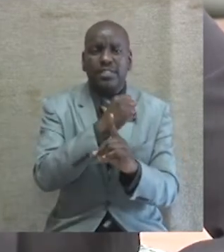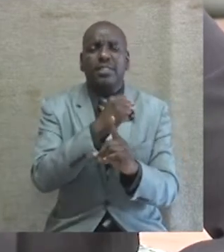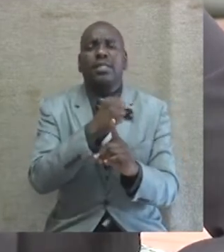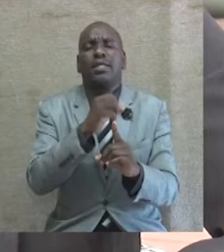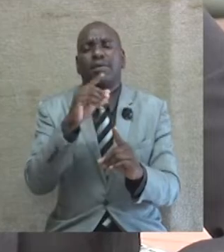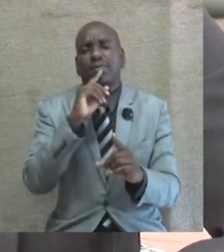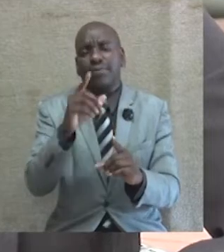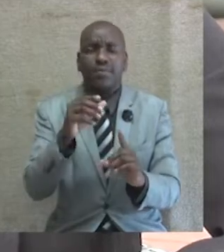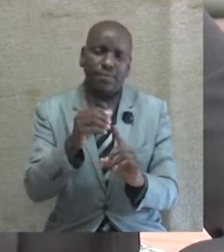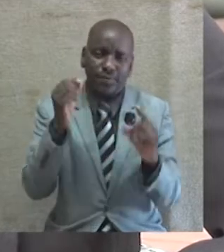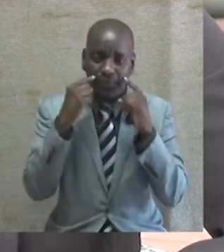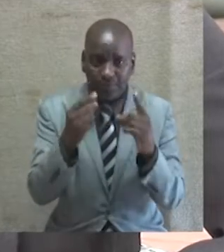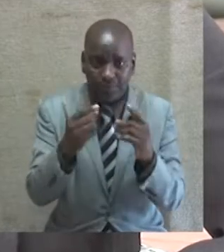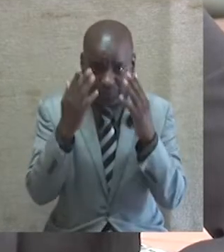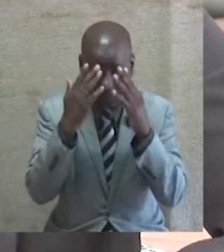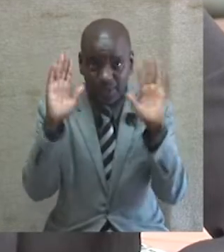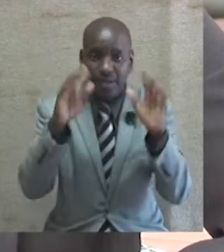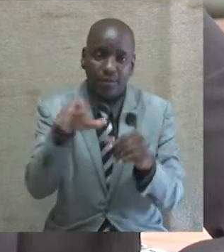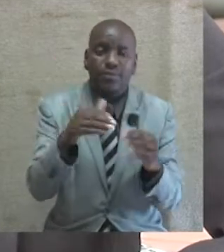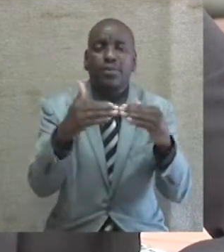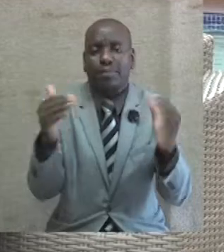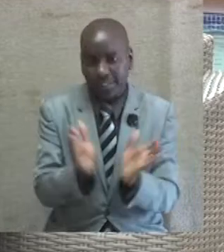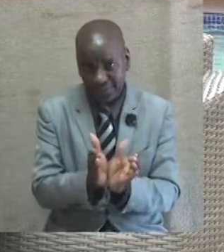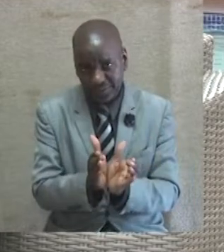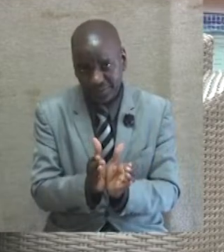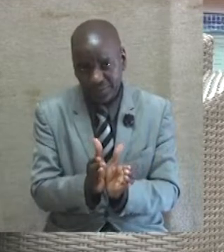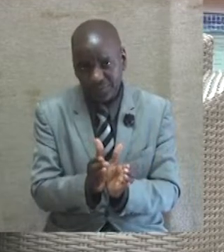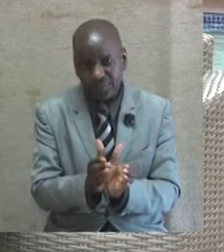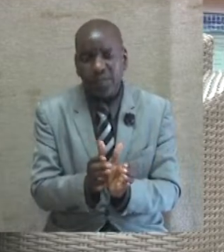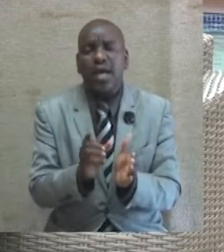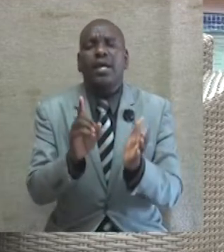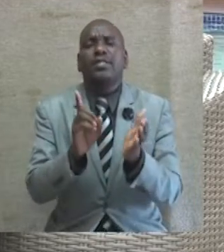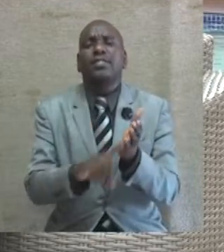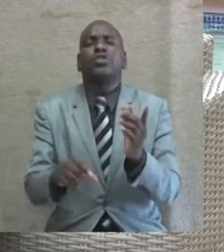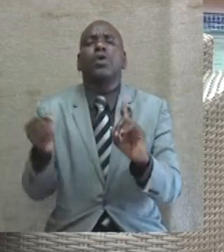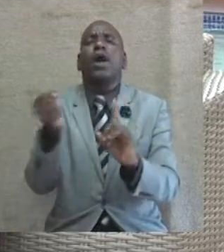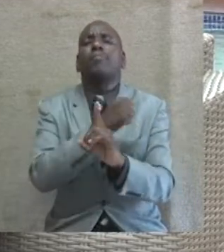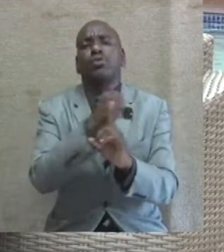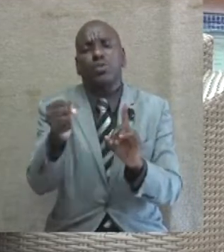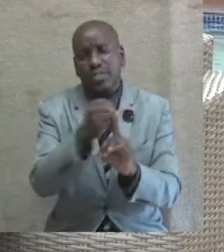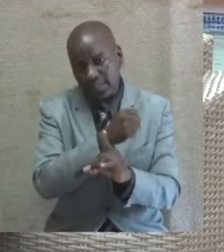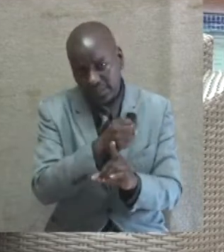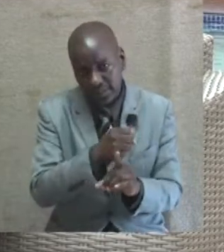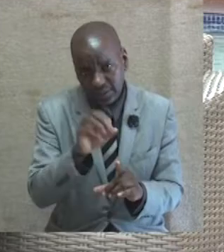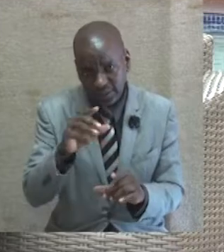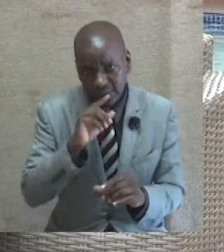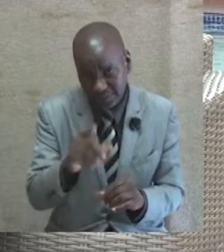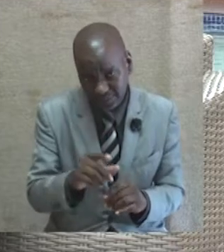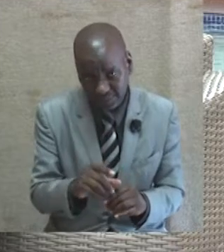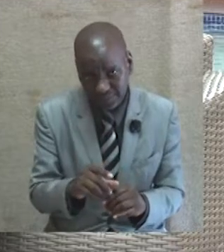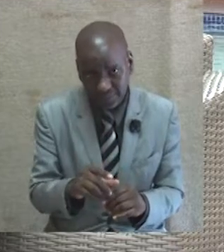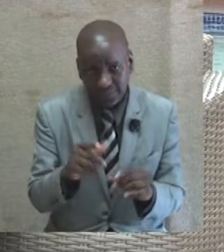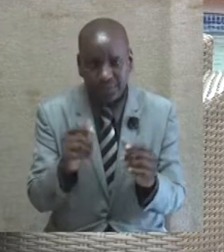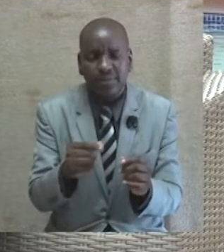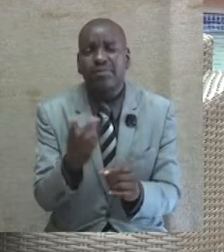So that's how we have managed to sensitize the community. You spoke about sexual abuse and so forth. The referral